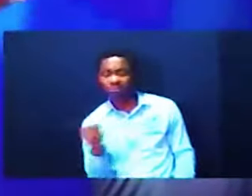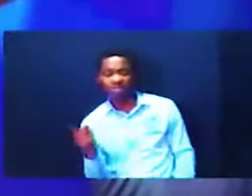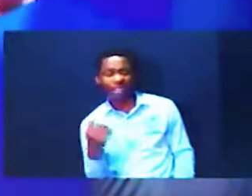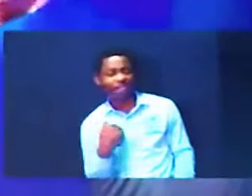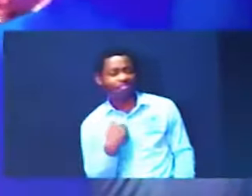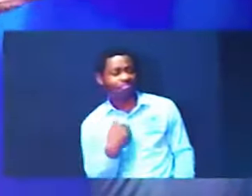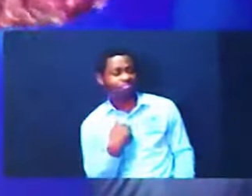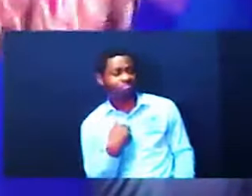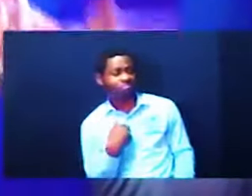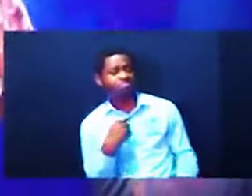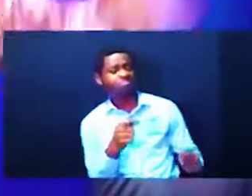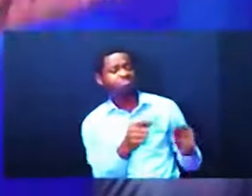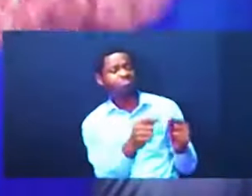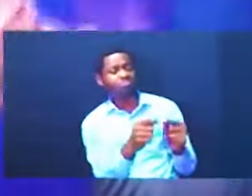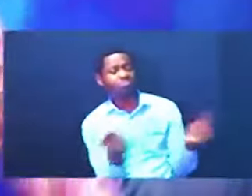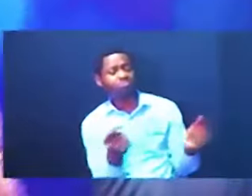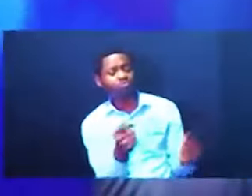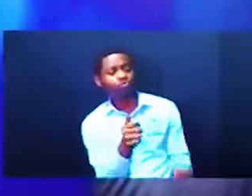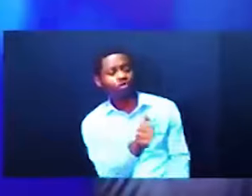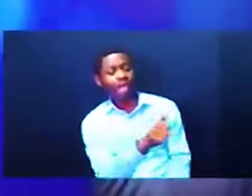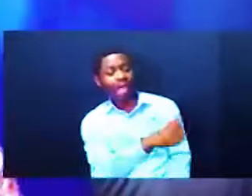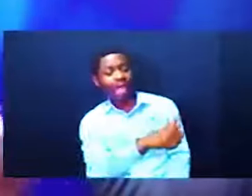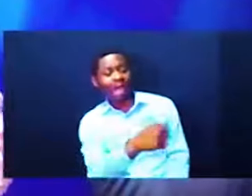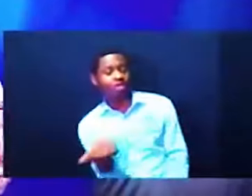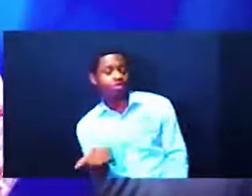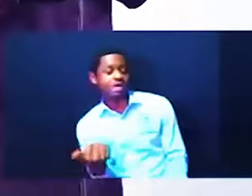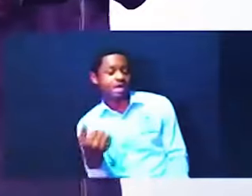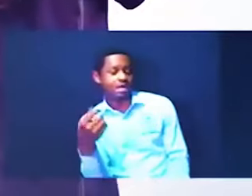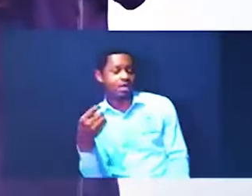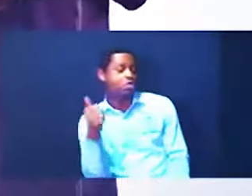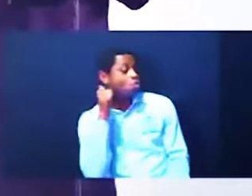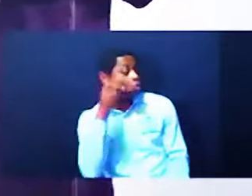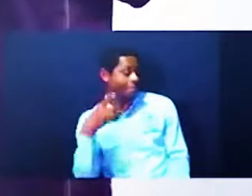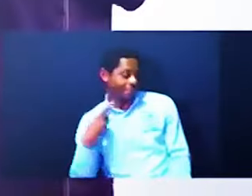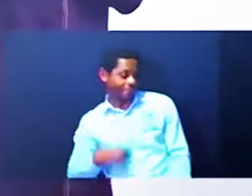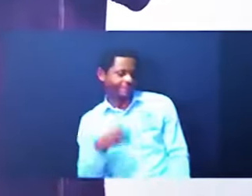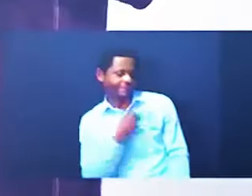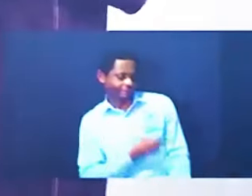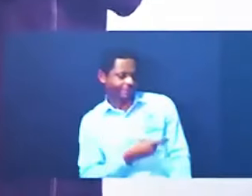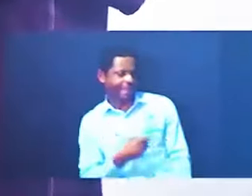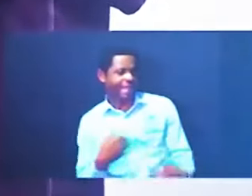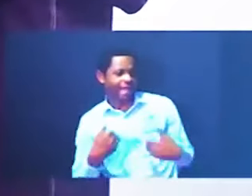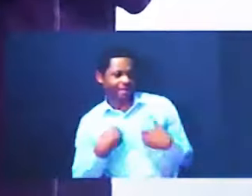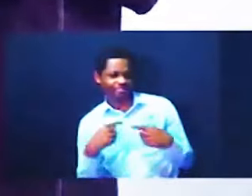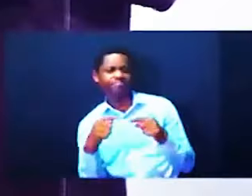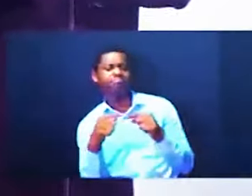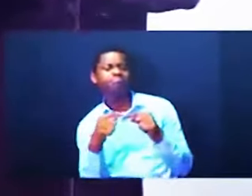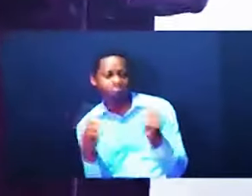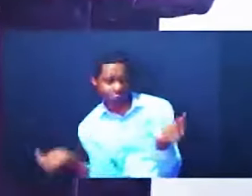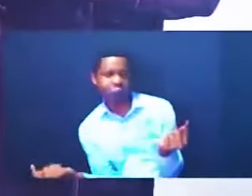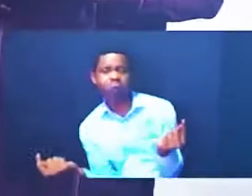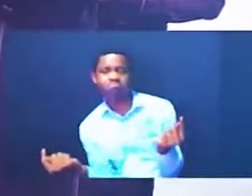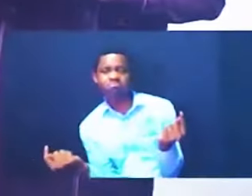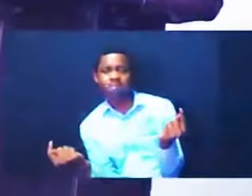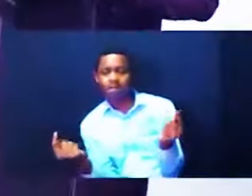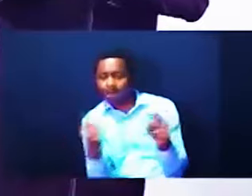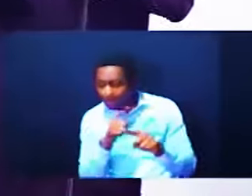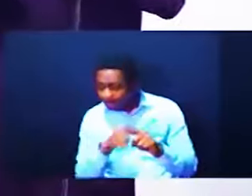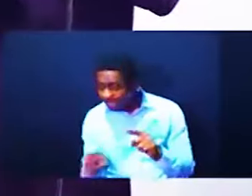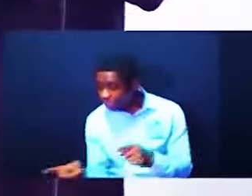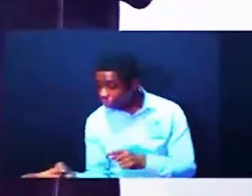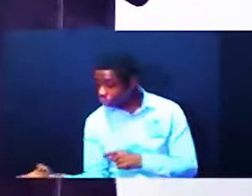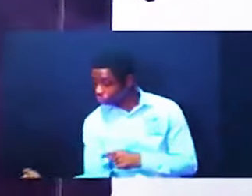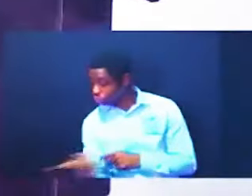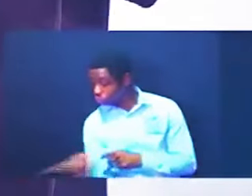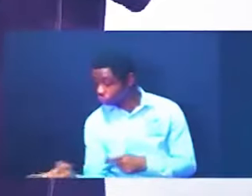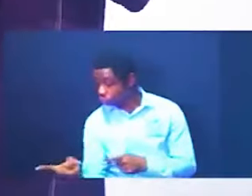some grudge with this other dickness. But they are neighbors.